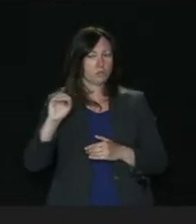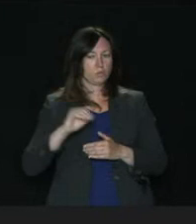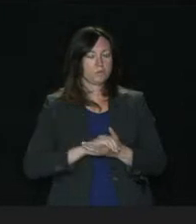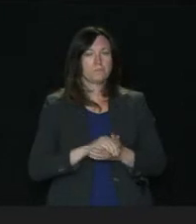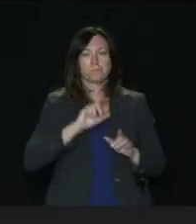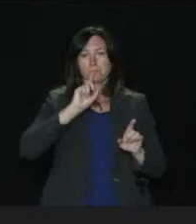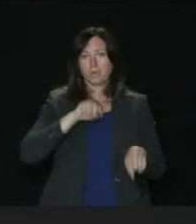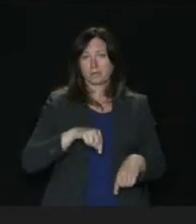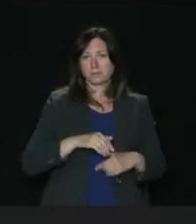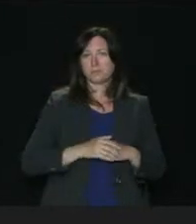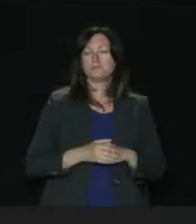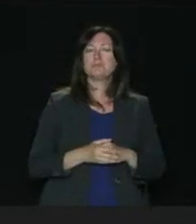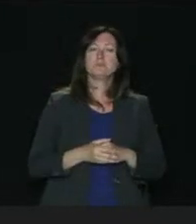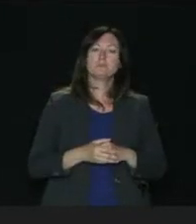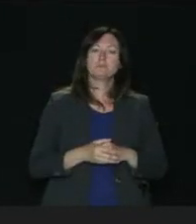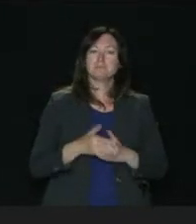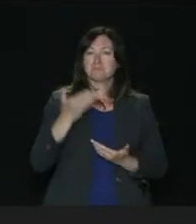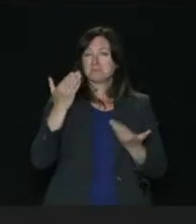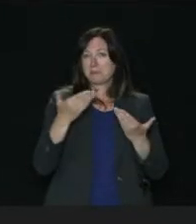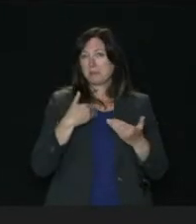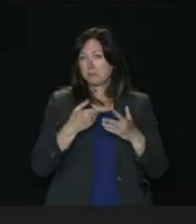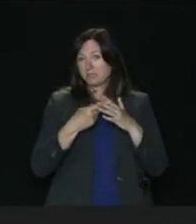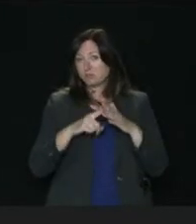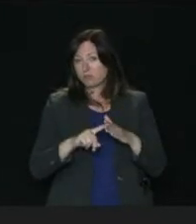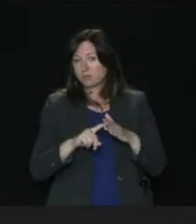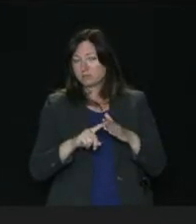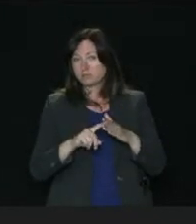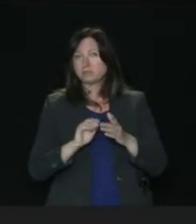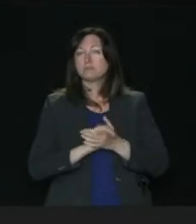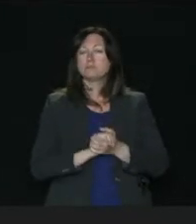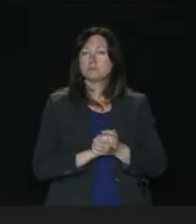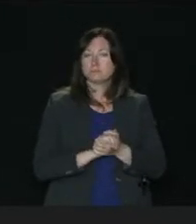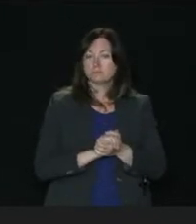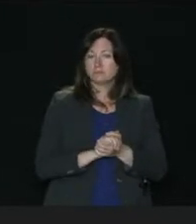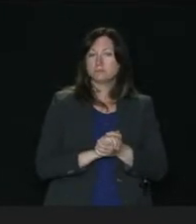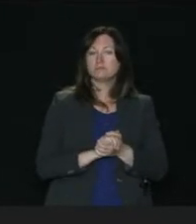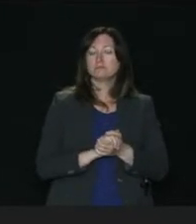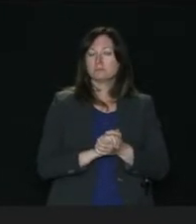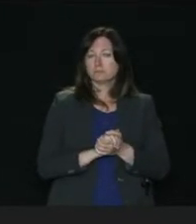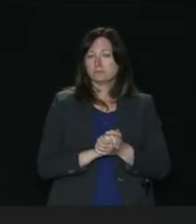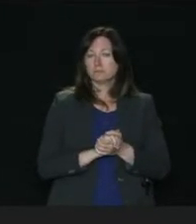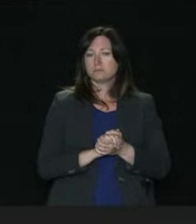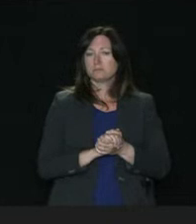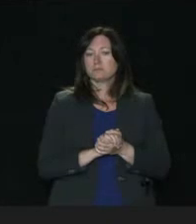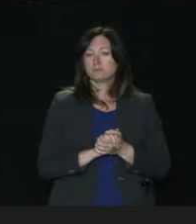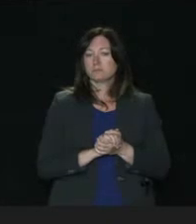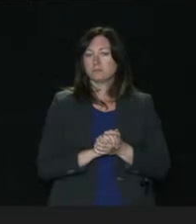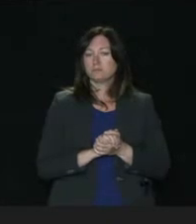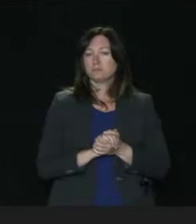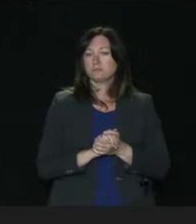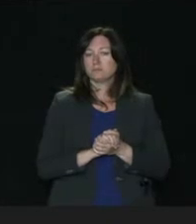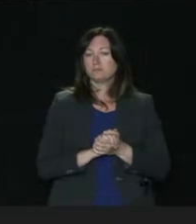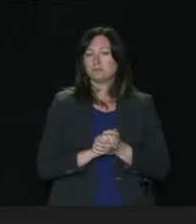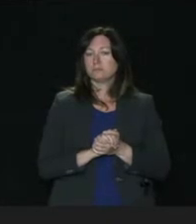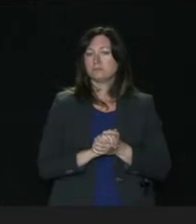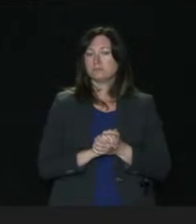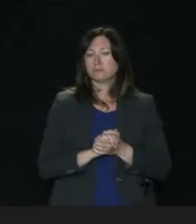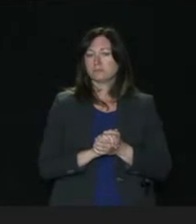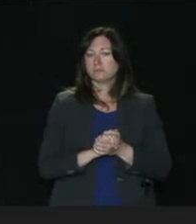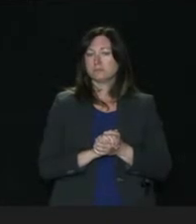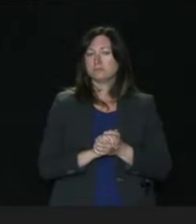Answer. This is Dr. Njoo. Perhaps I can begin to answer the question as to the vaccine coverage. As we say,